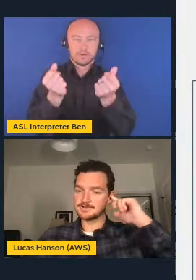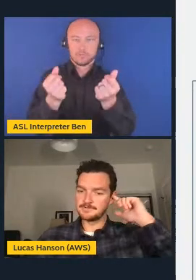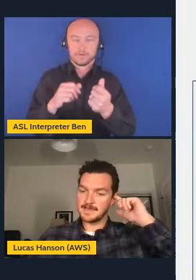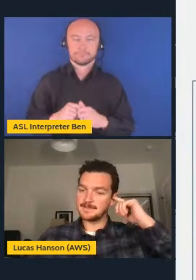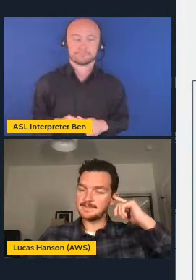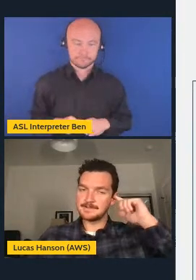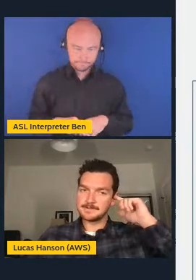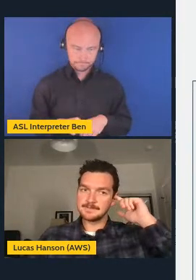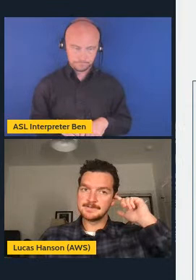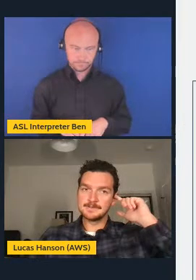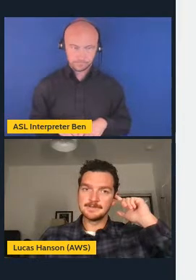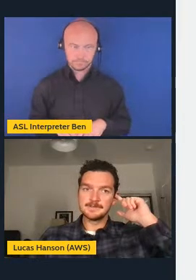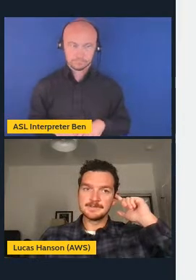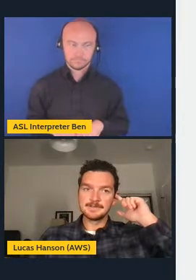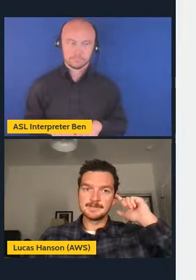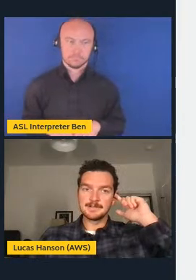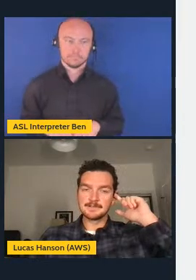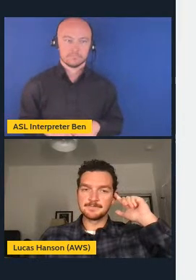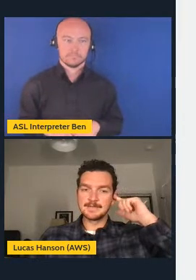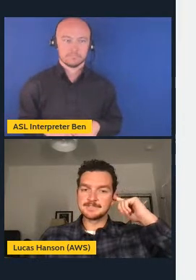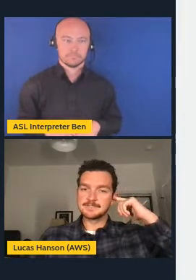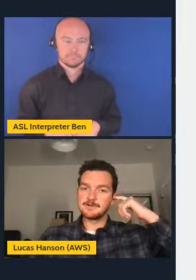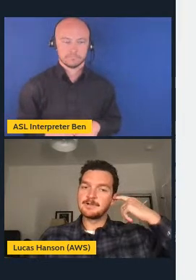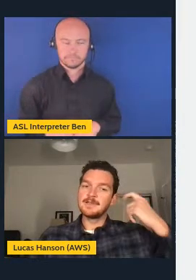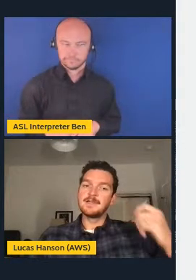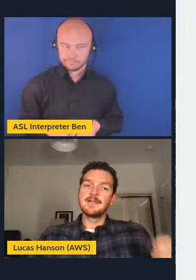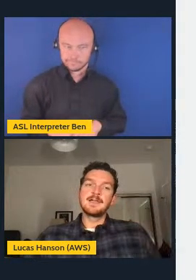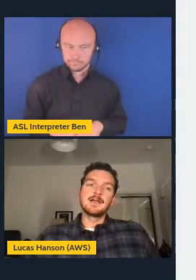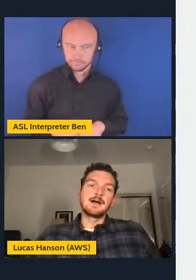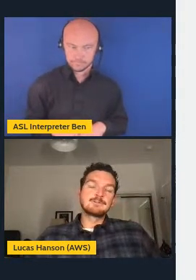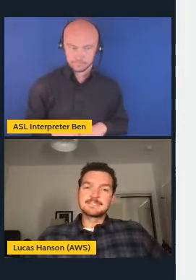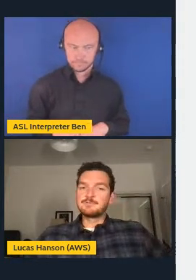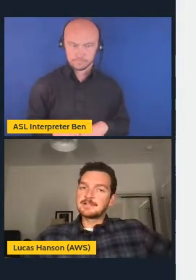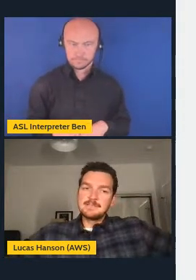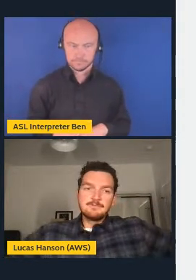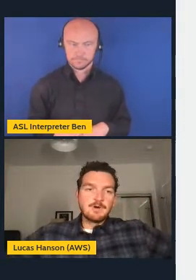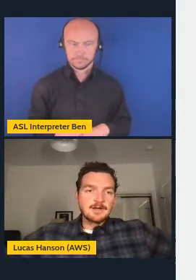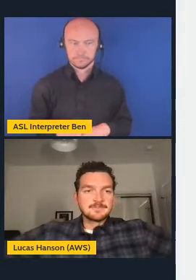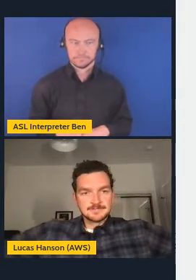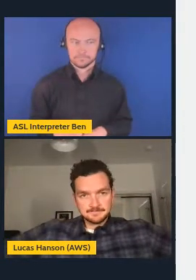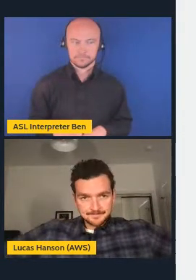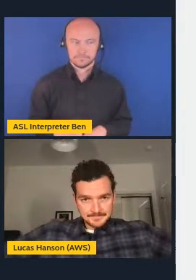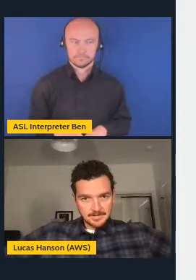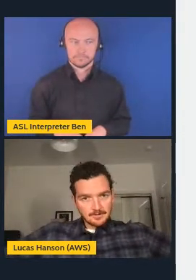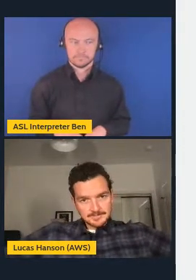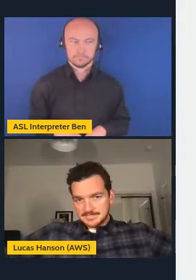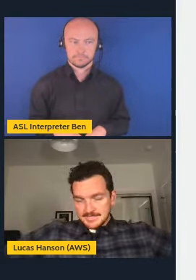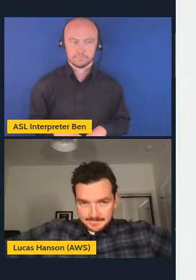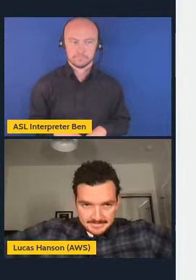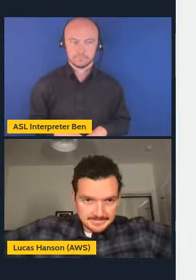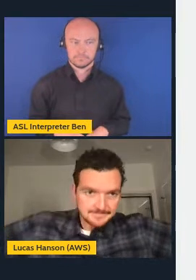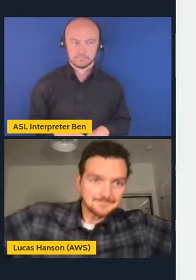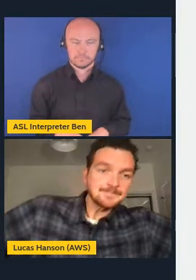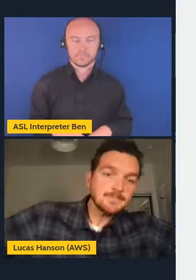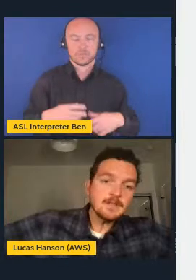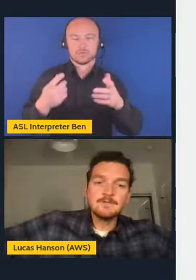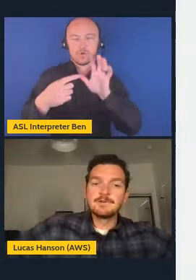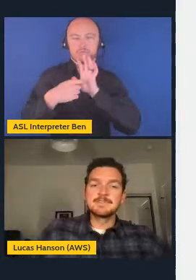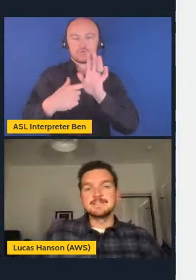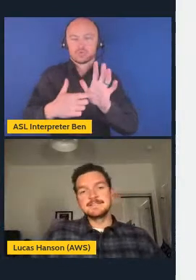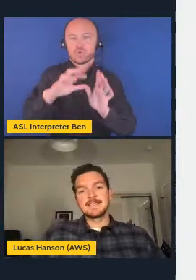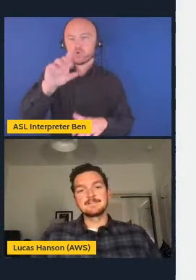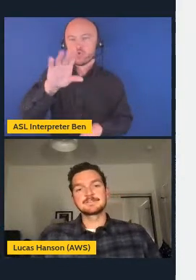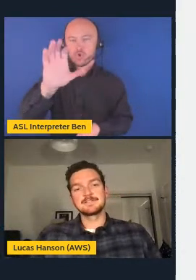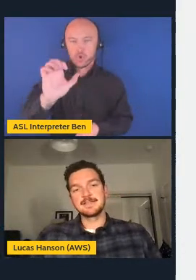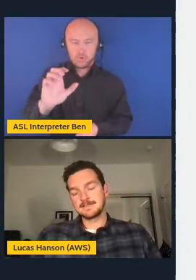I'll show you that in a little bit. So I wanted to quickly walk through some code snippets of what